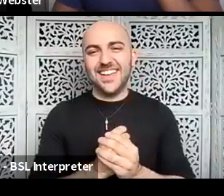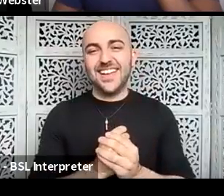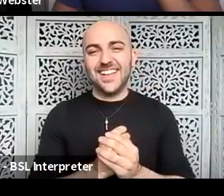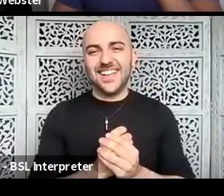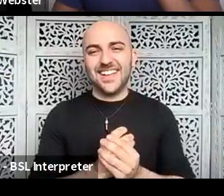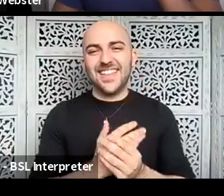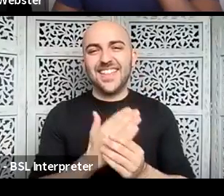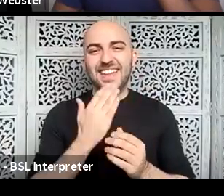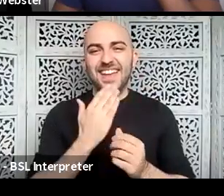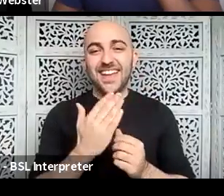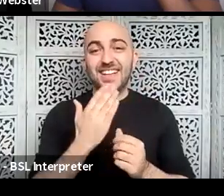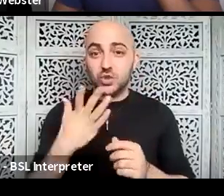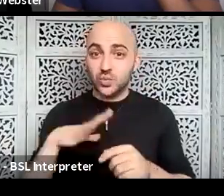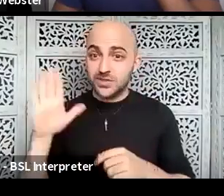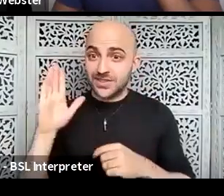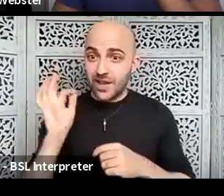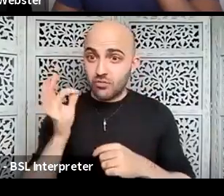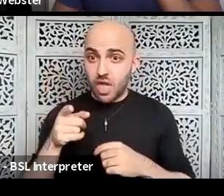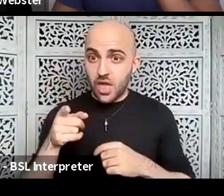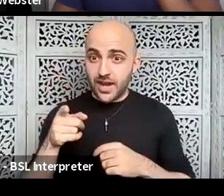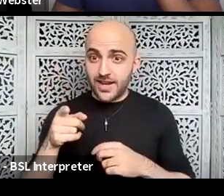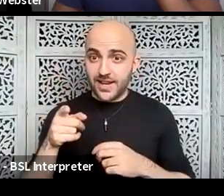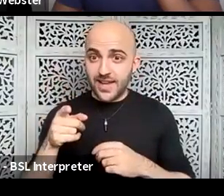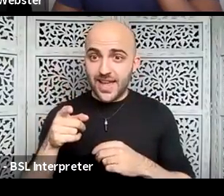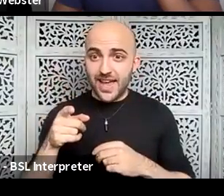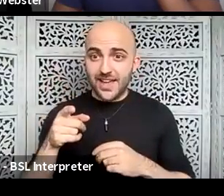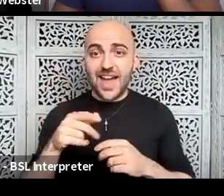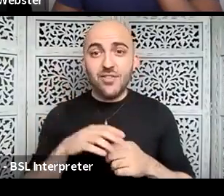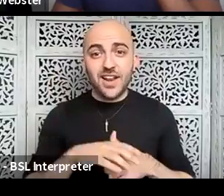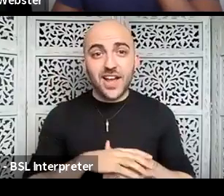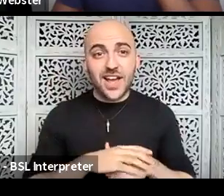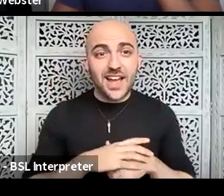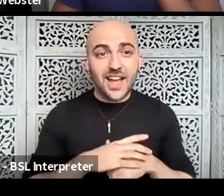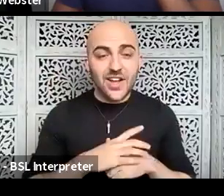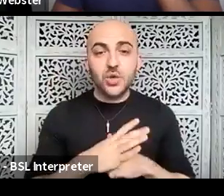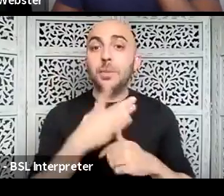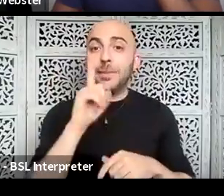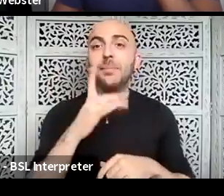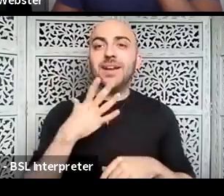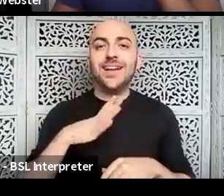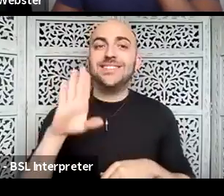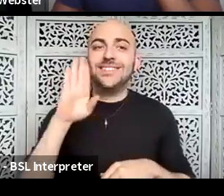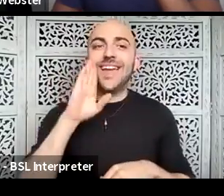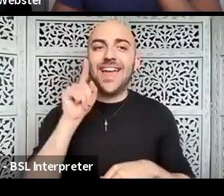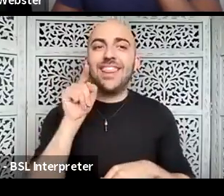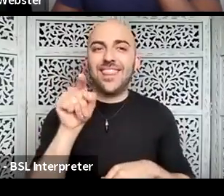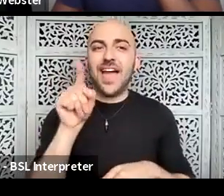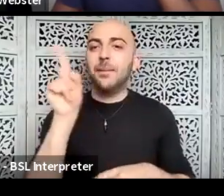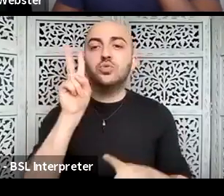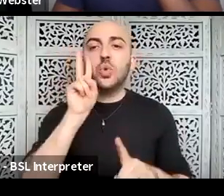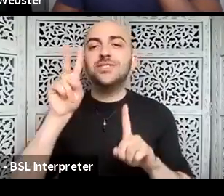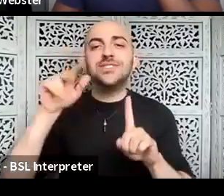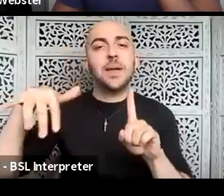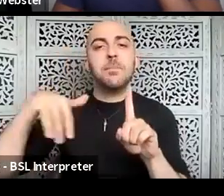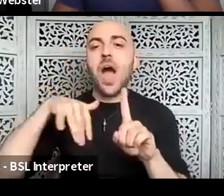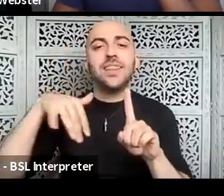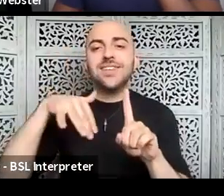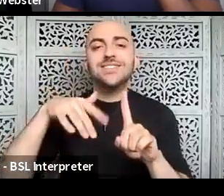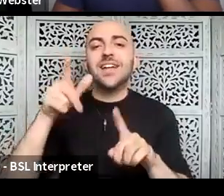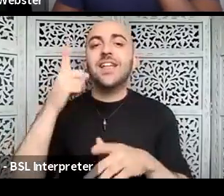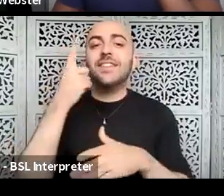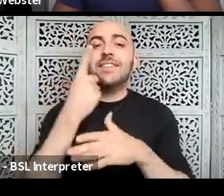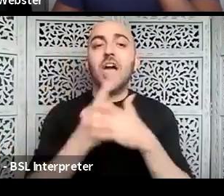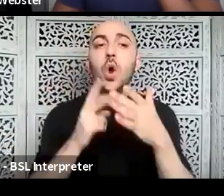Well, thank you, Adeel, for your honesty. People need to hear that. You're right. They don't see behind the scenes, and they only see